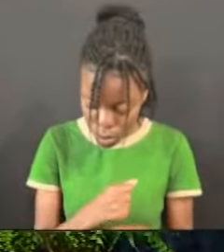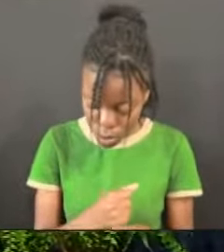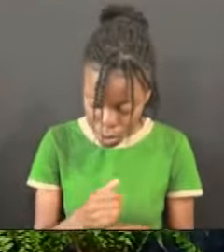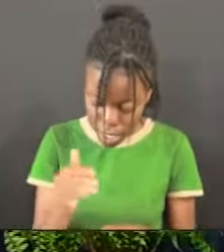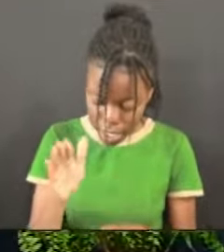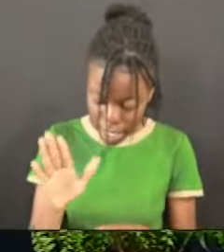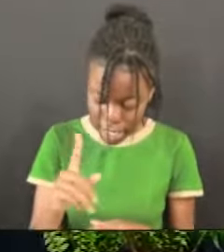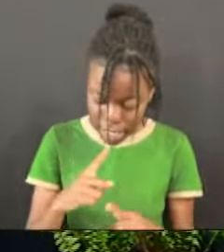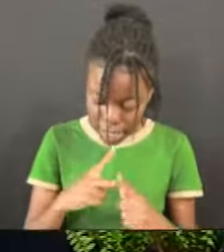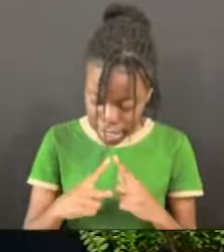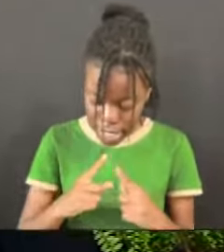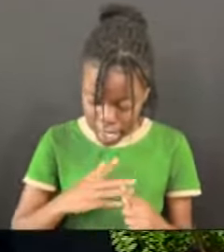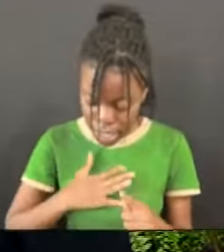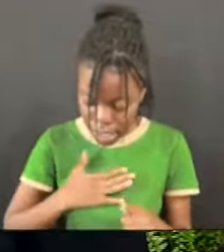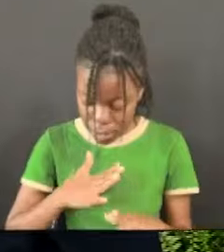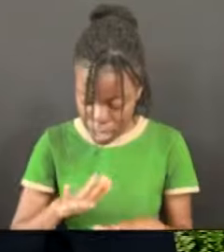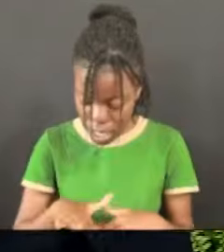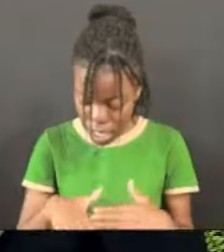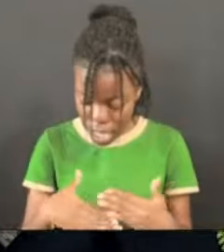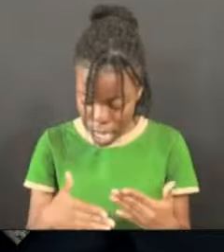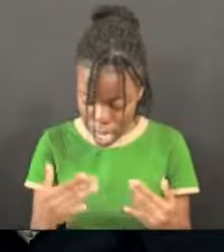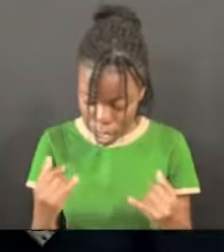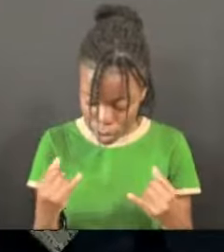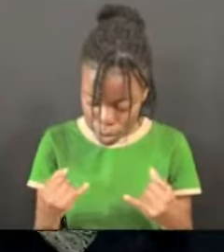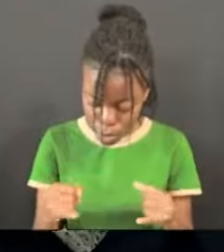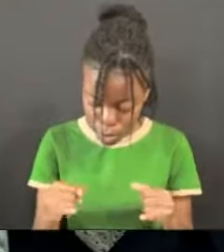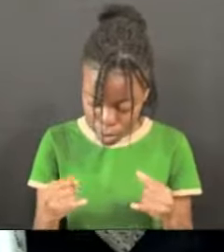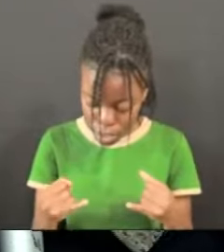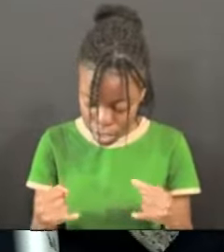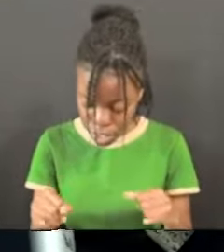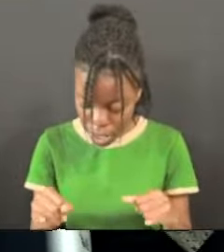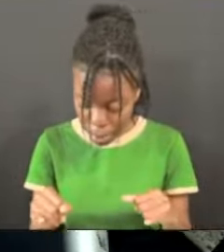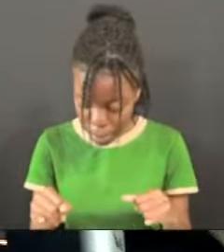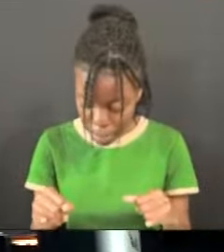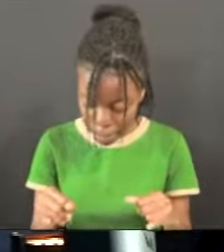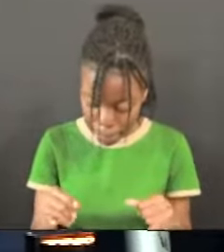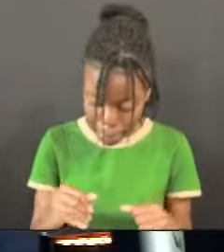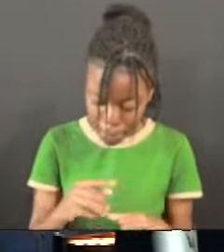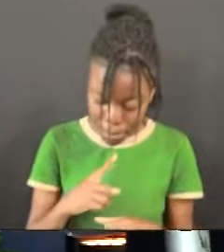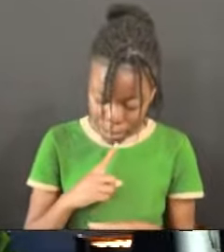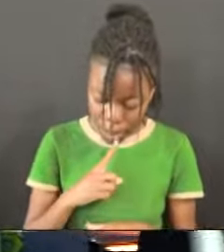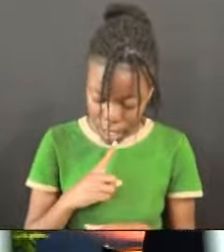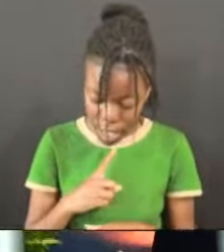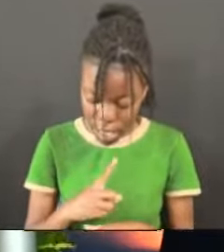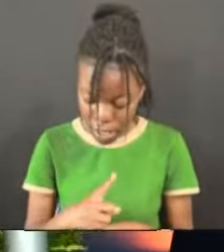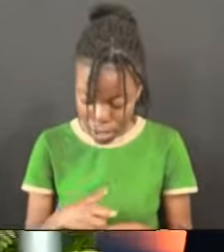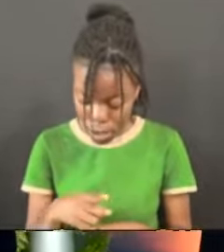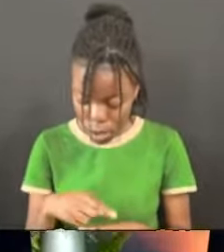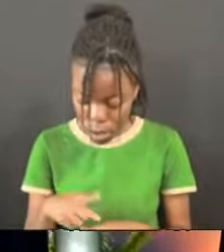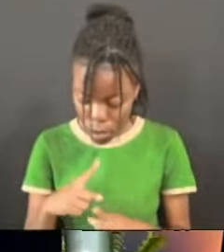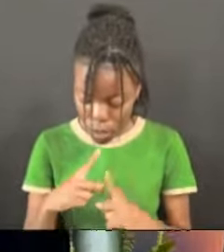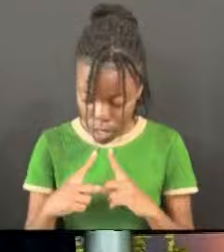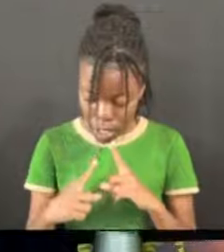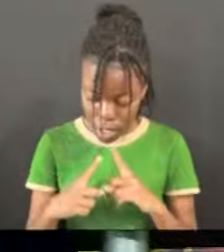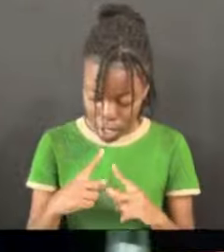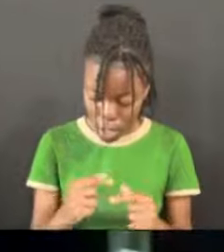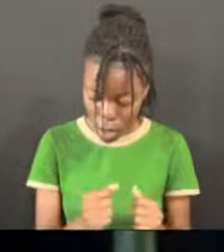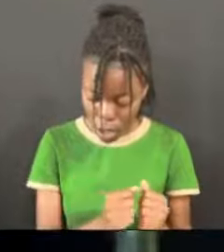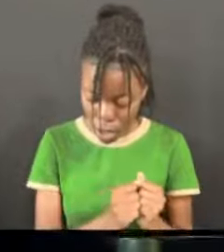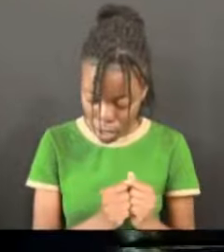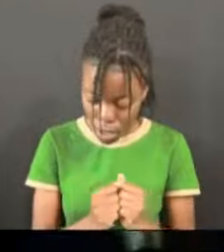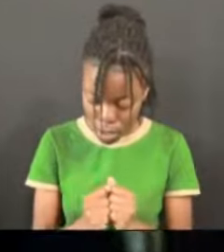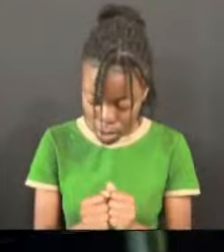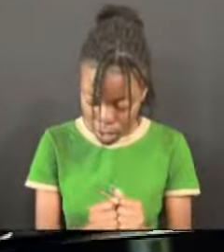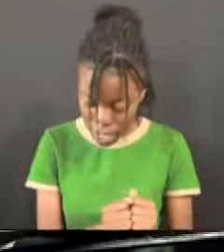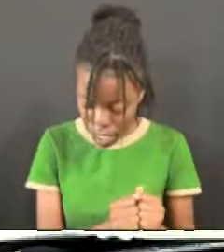do. He tells me how to try. And so we